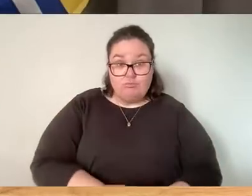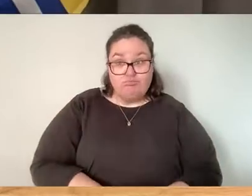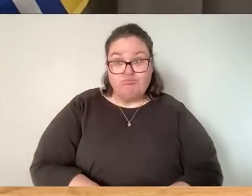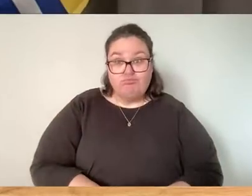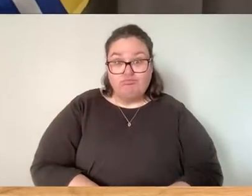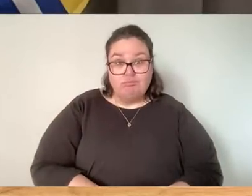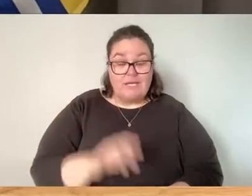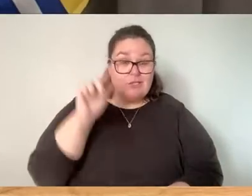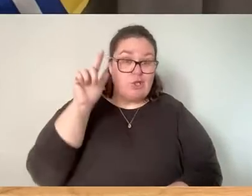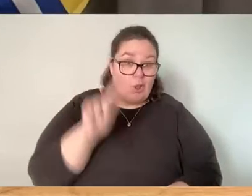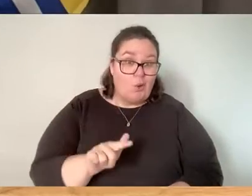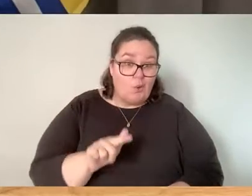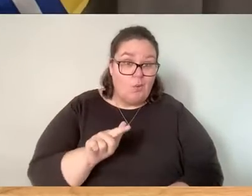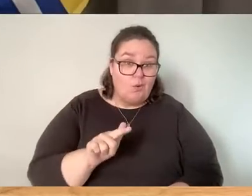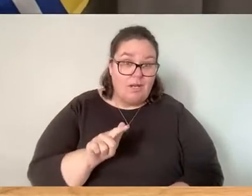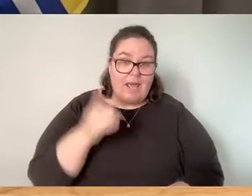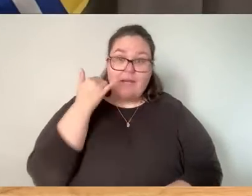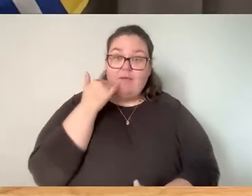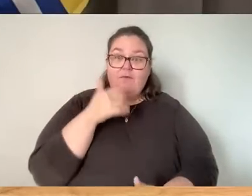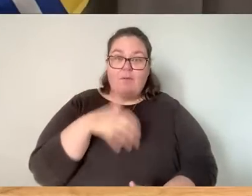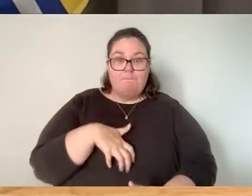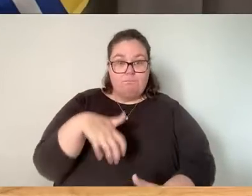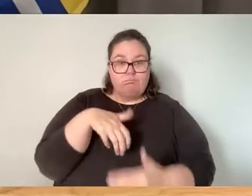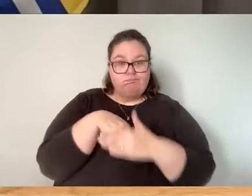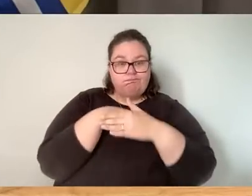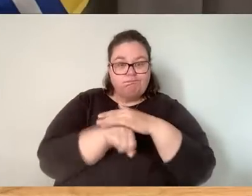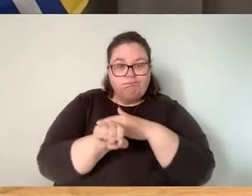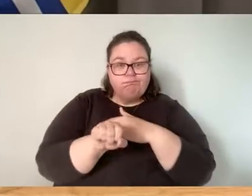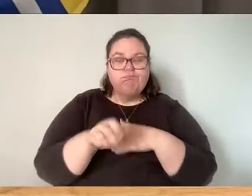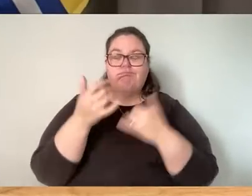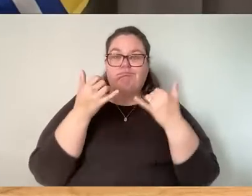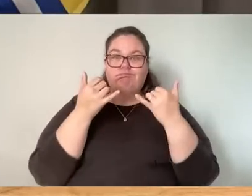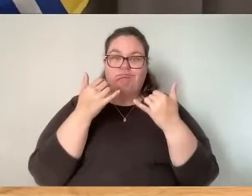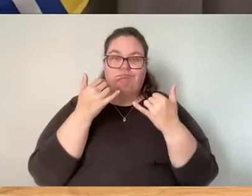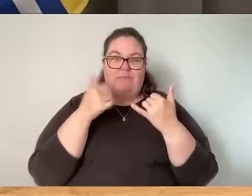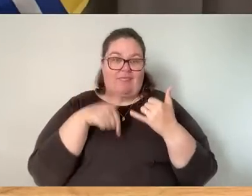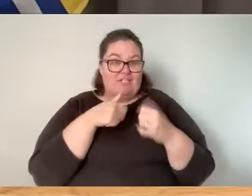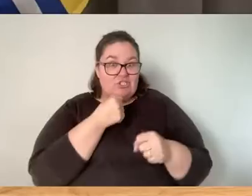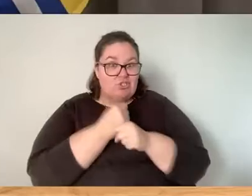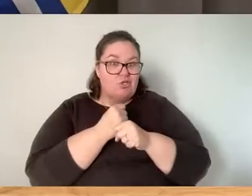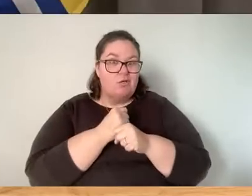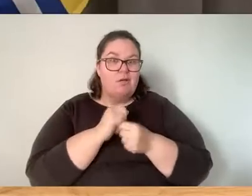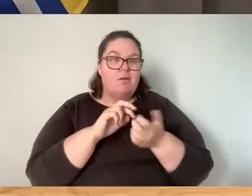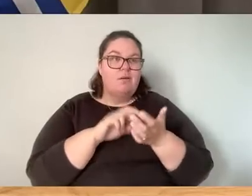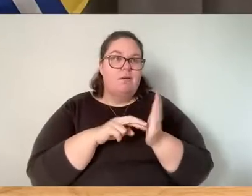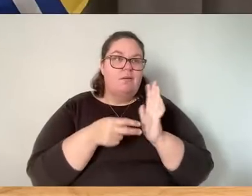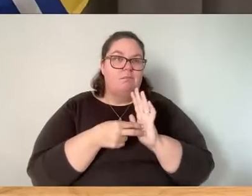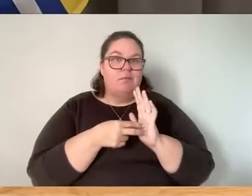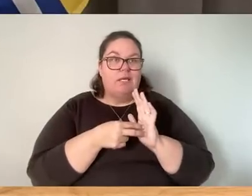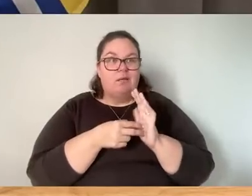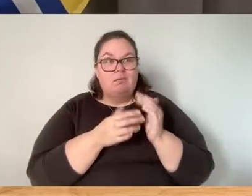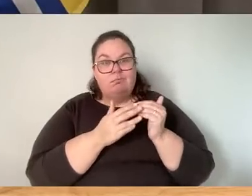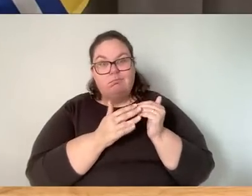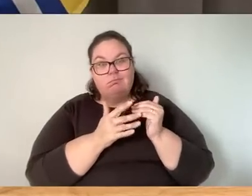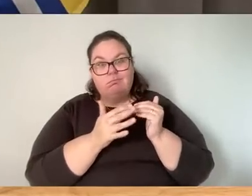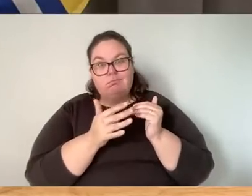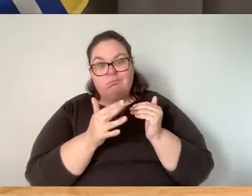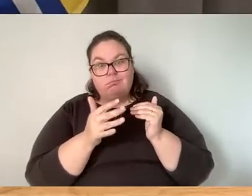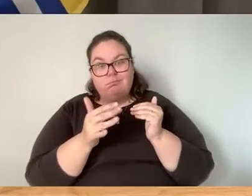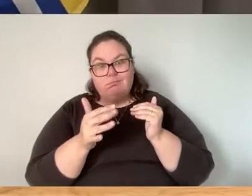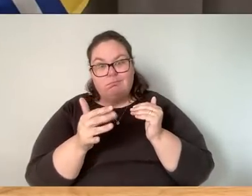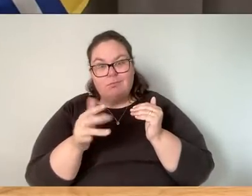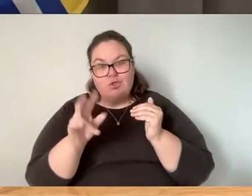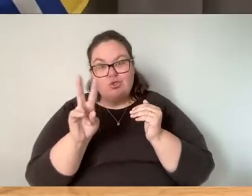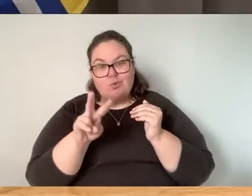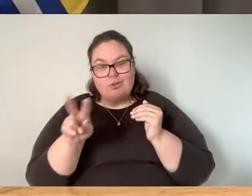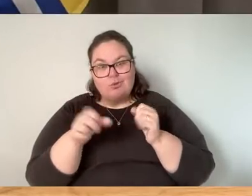baby won't be working before another 20, 21, 22 years. And so we need to find